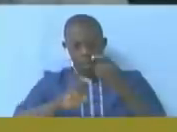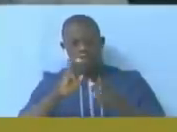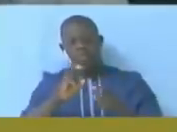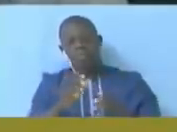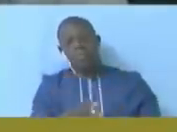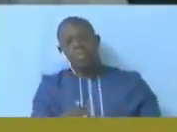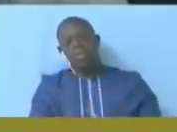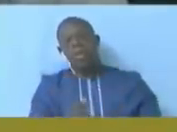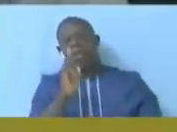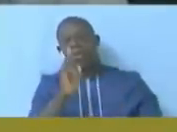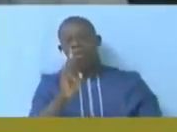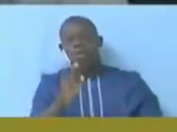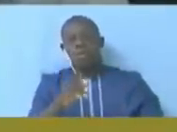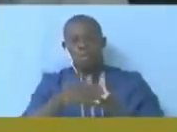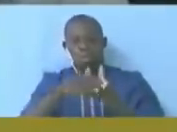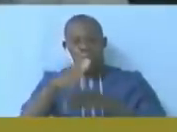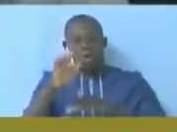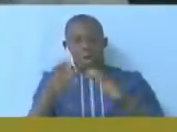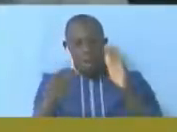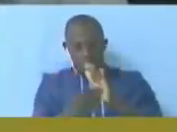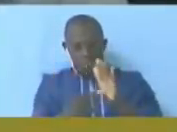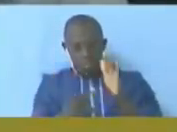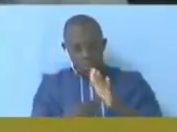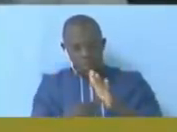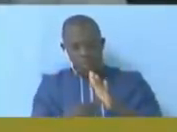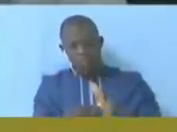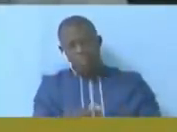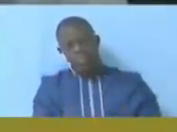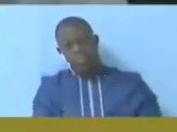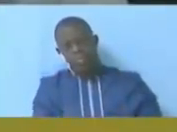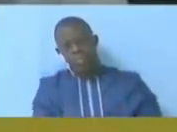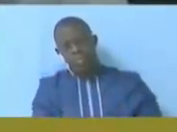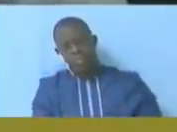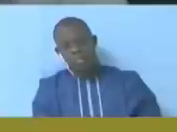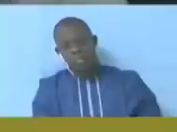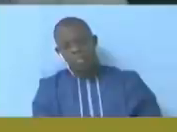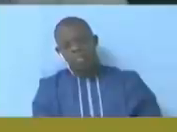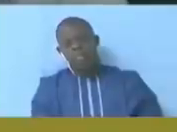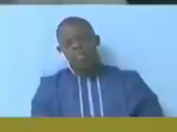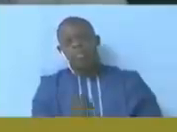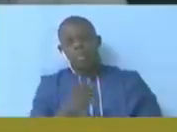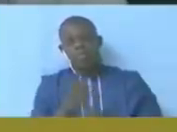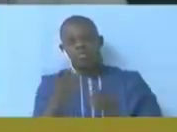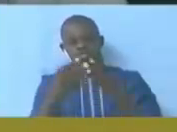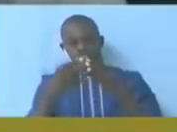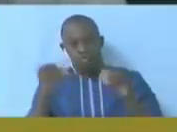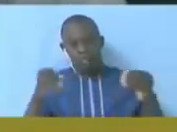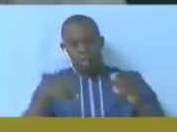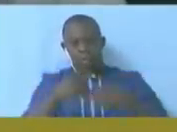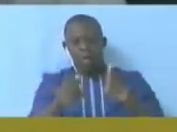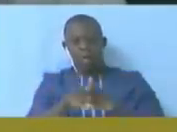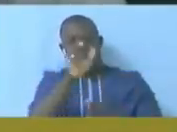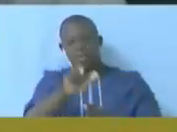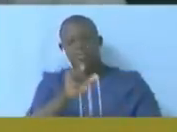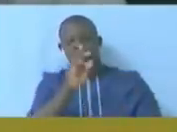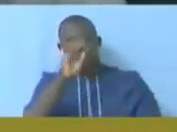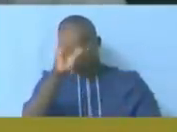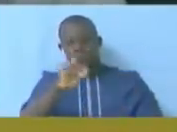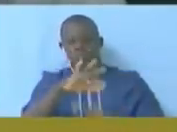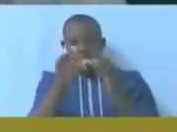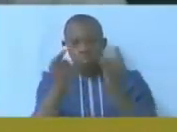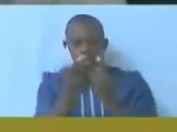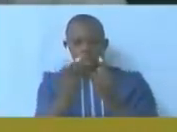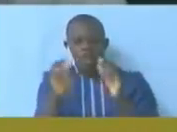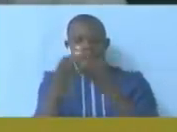bang. But very importantly, but if na mingena kumad impunity. Wale nku mol miari yoku jawolke